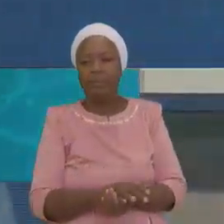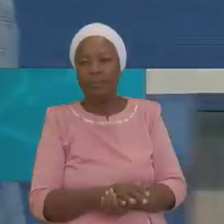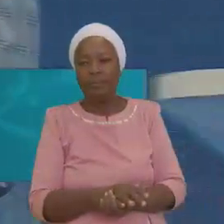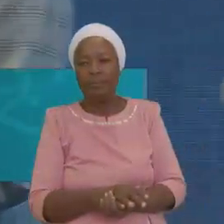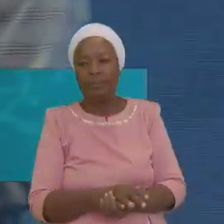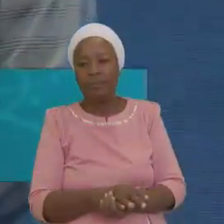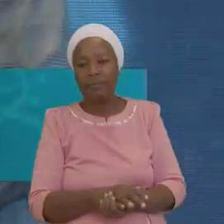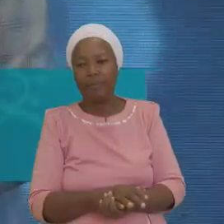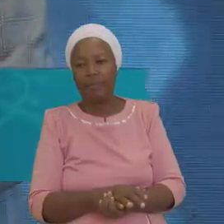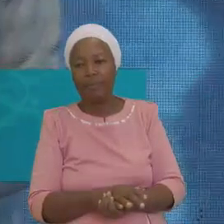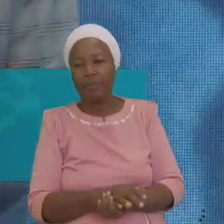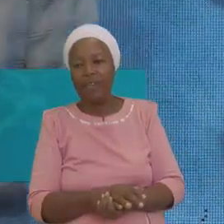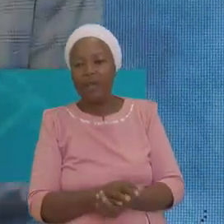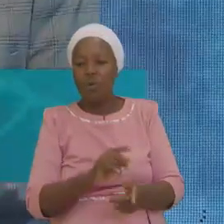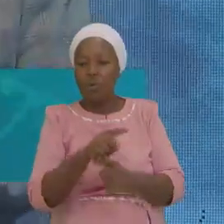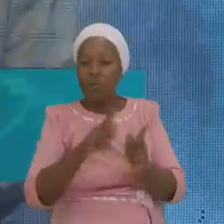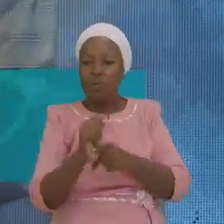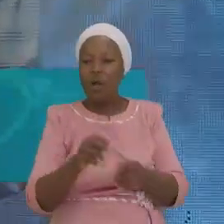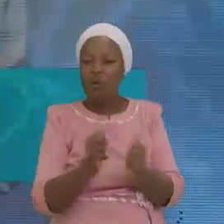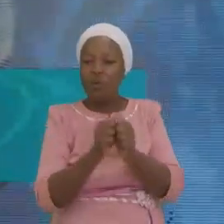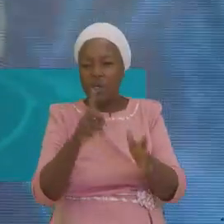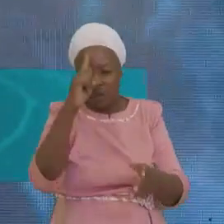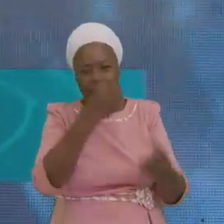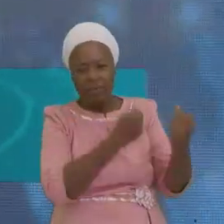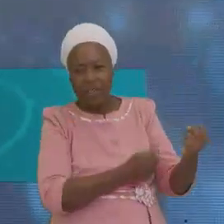When people are faithless, they keep their problem.